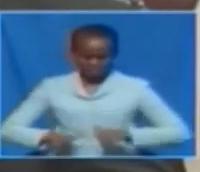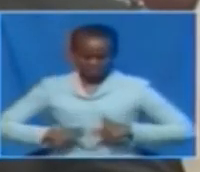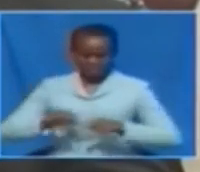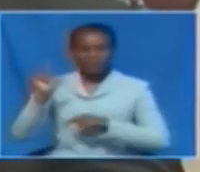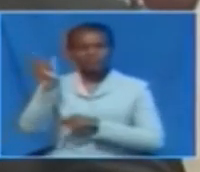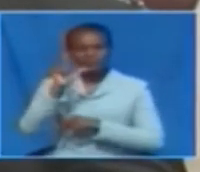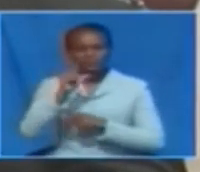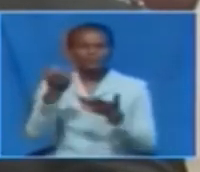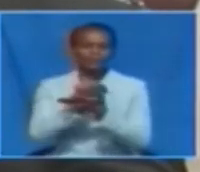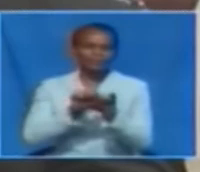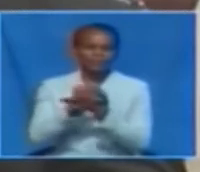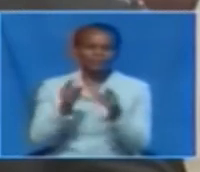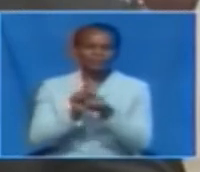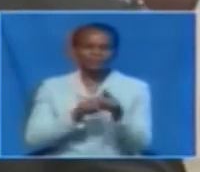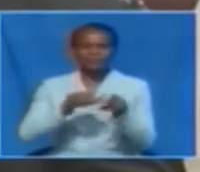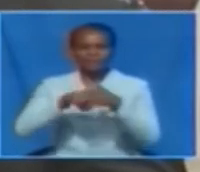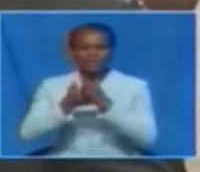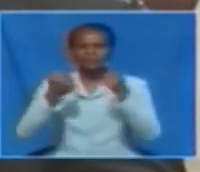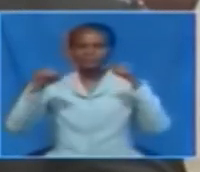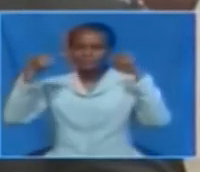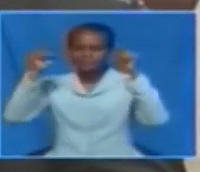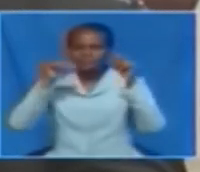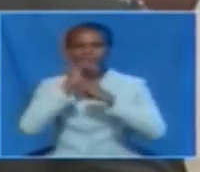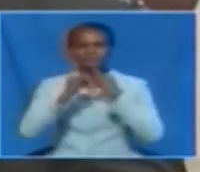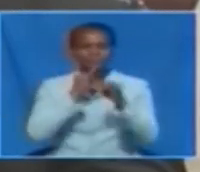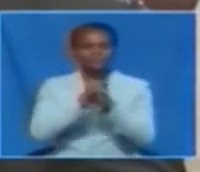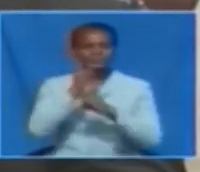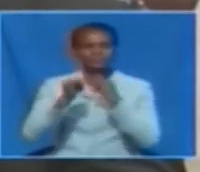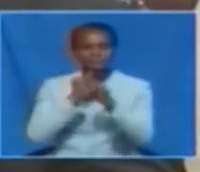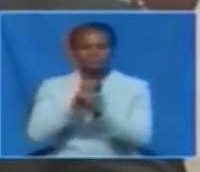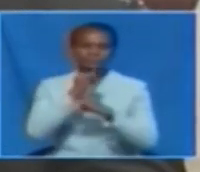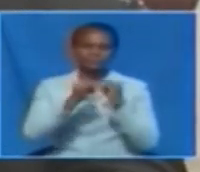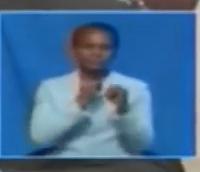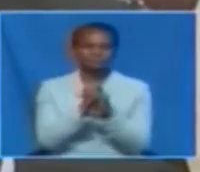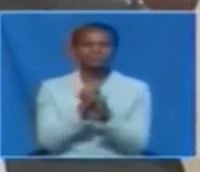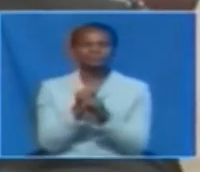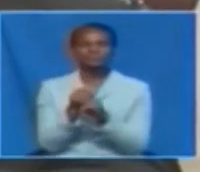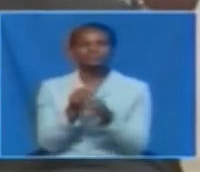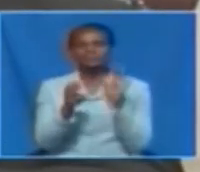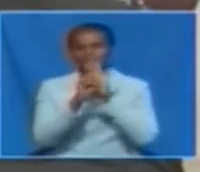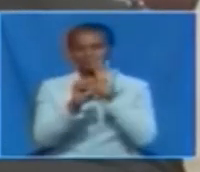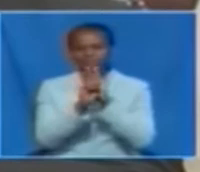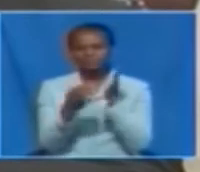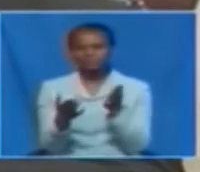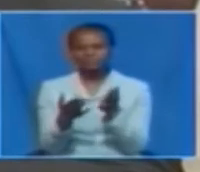terms of the economy and how we excelled internationally as an example of an African